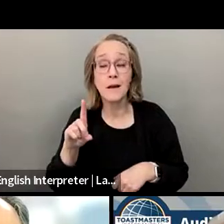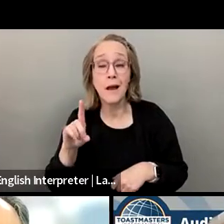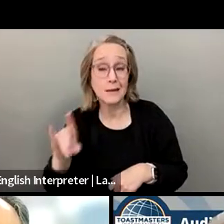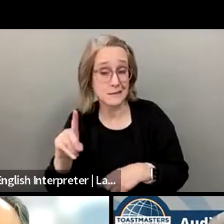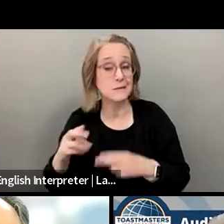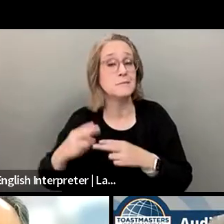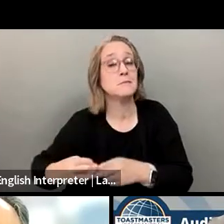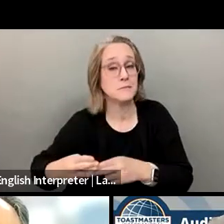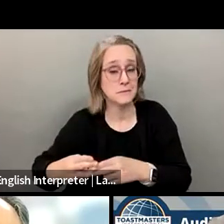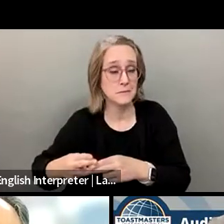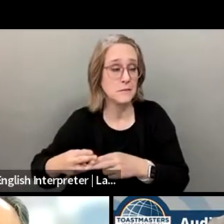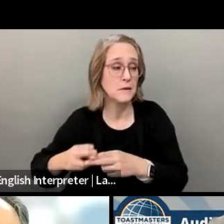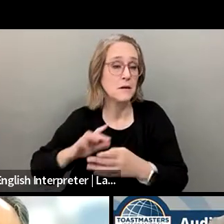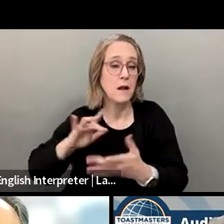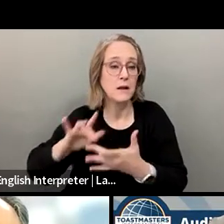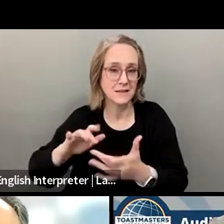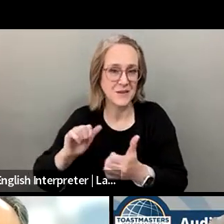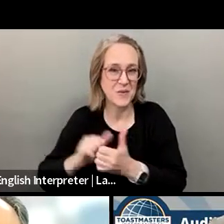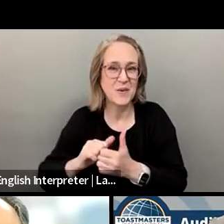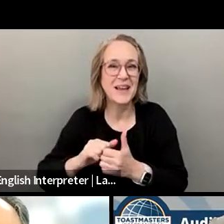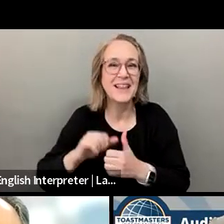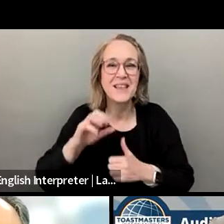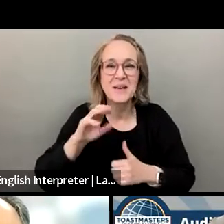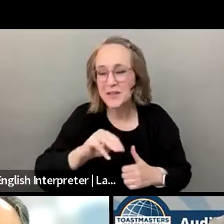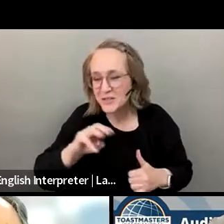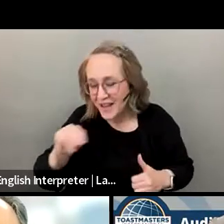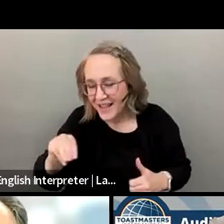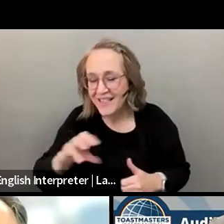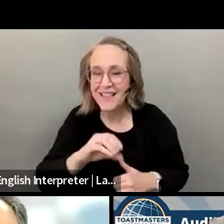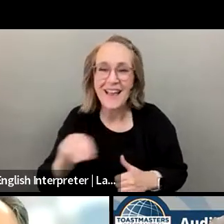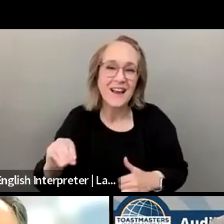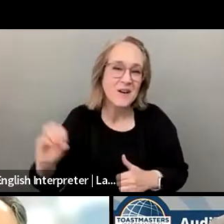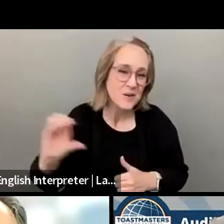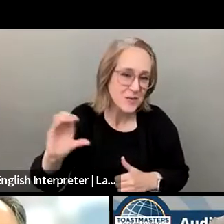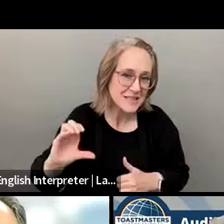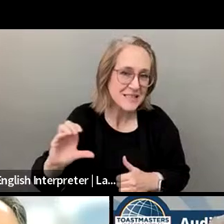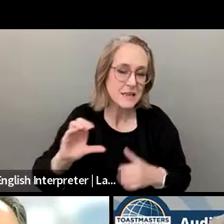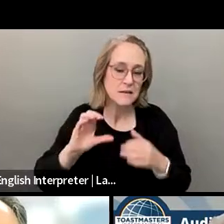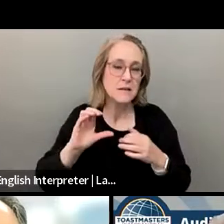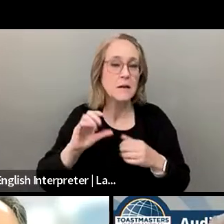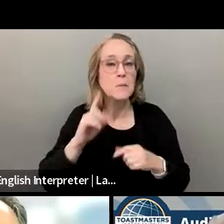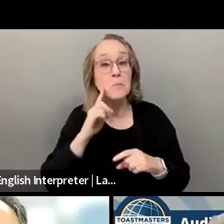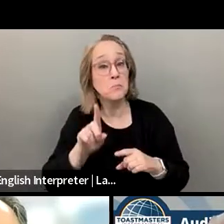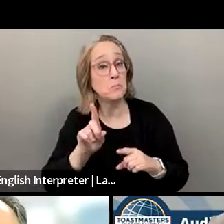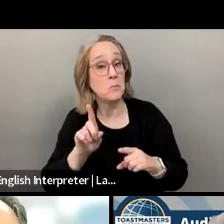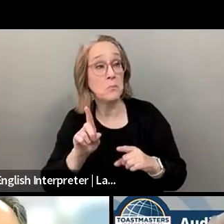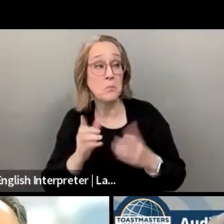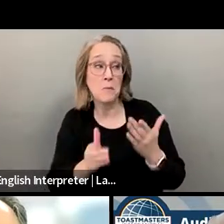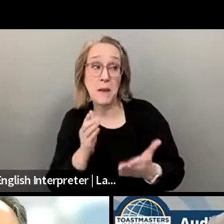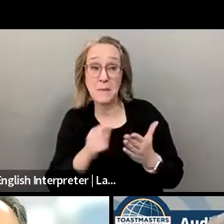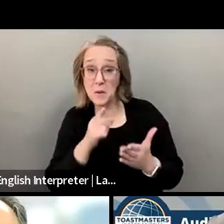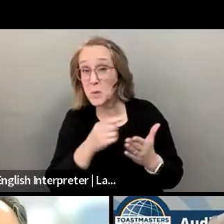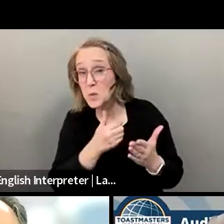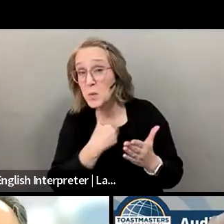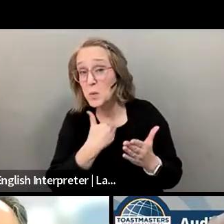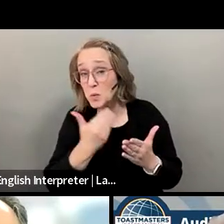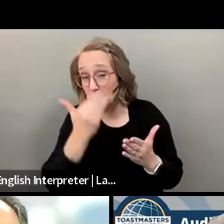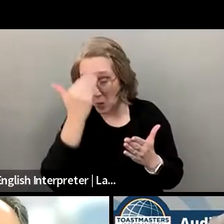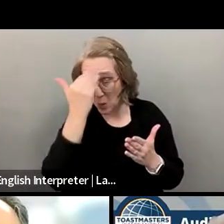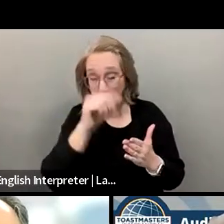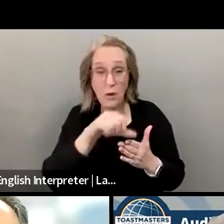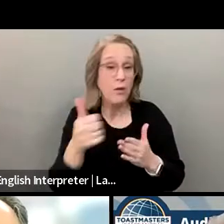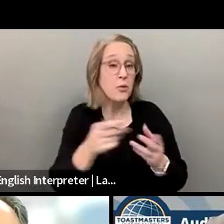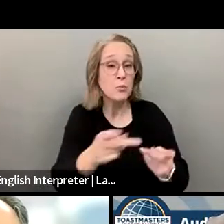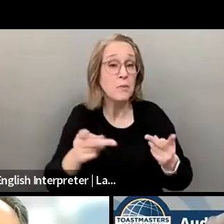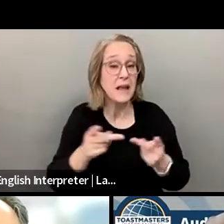the contact information with Michelle and Christy for the Arizona Commission, but is there another source that you would